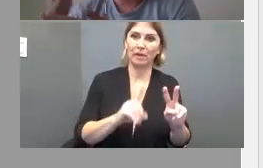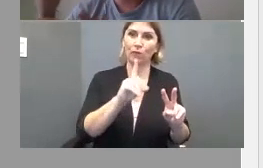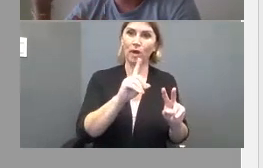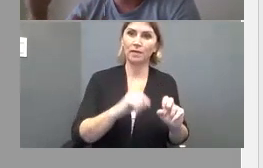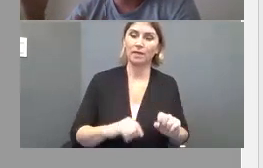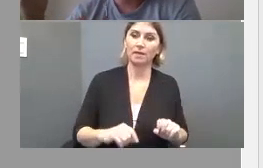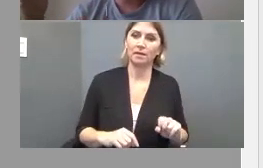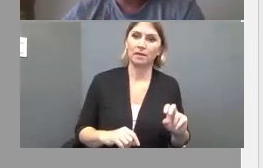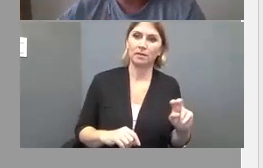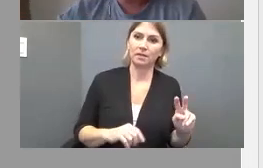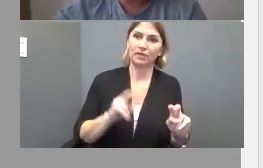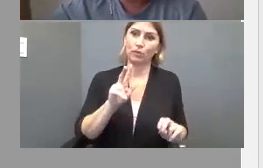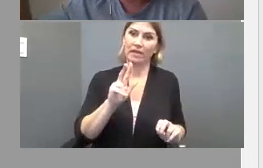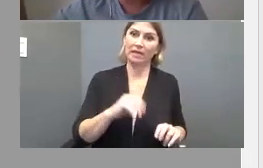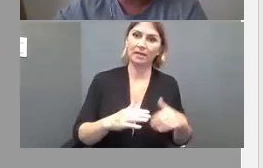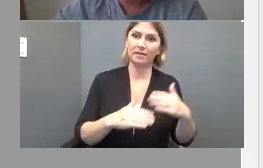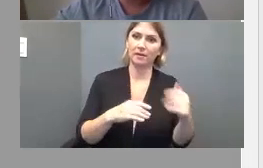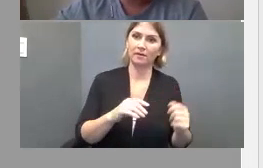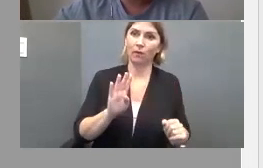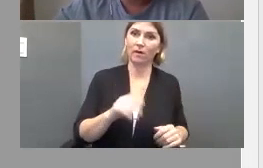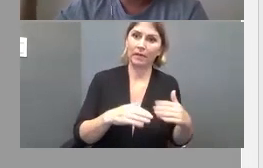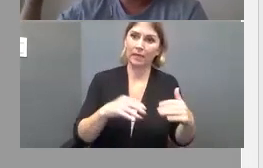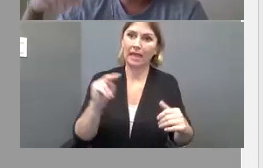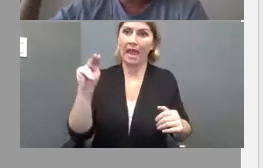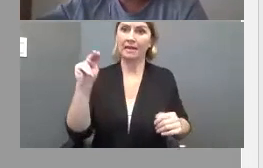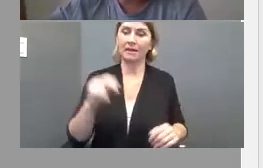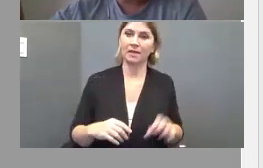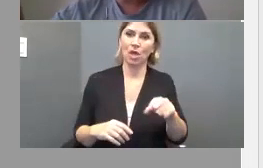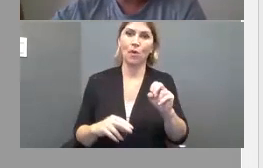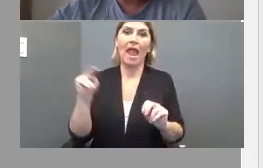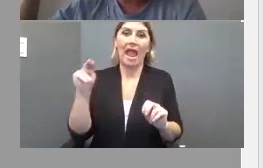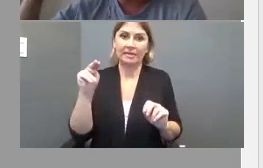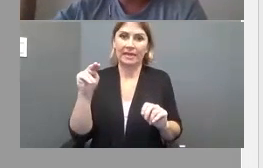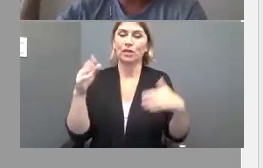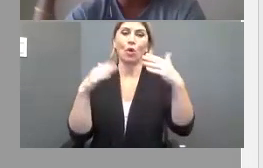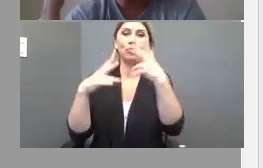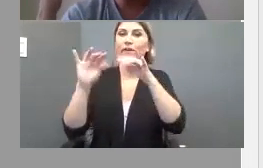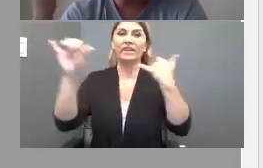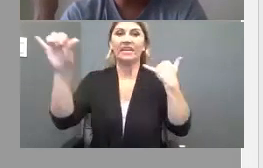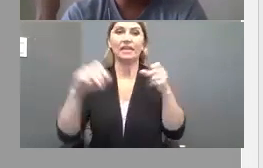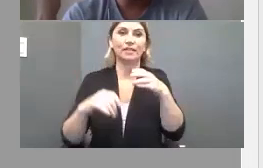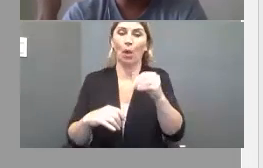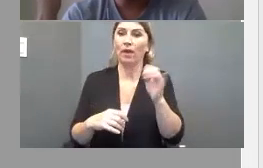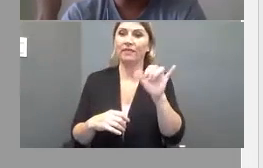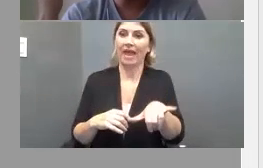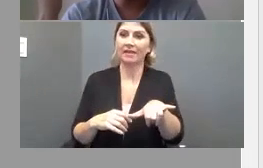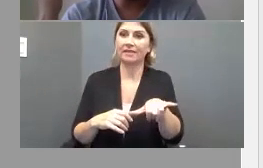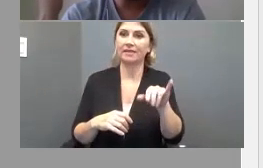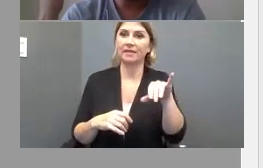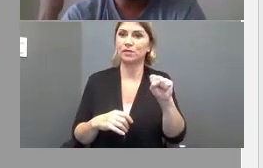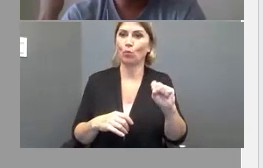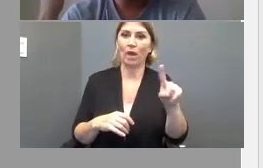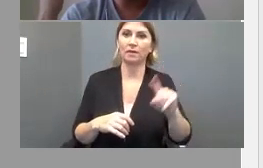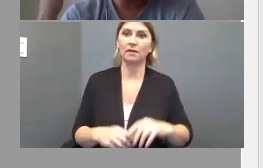2 plus 2 to the power of 3 and so on till 2 to the power of n, where n can go to infinity. So limit of that is what? Matt, any